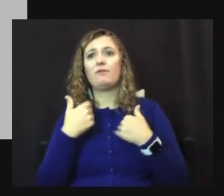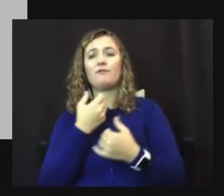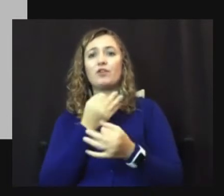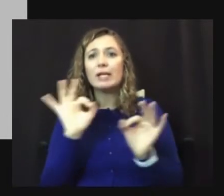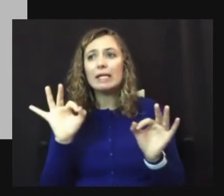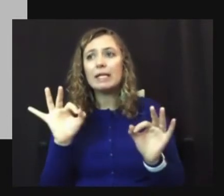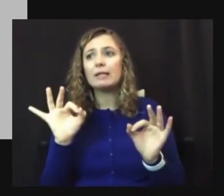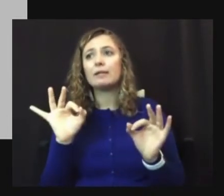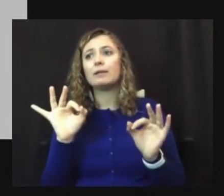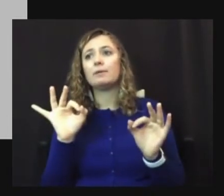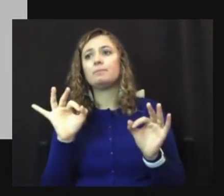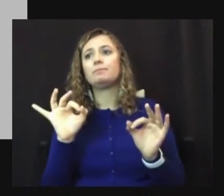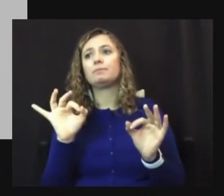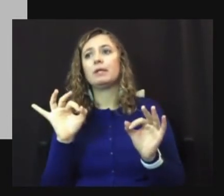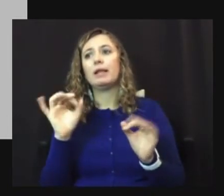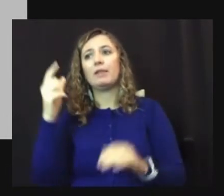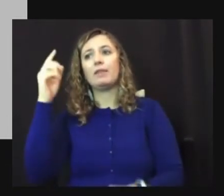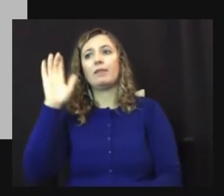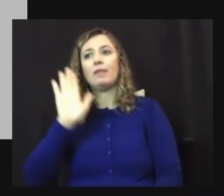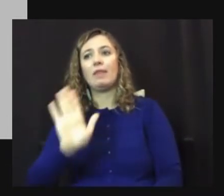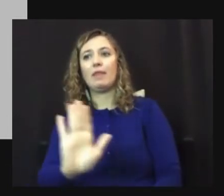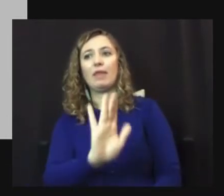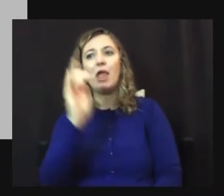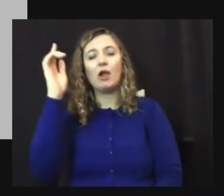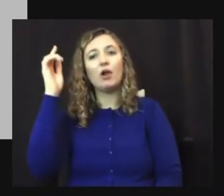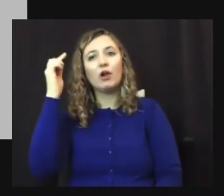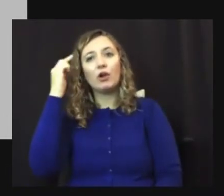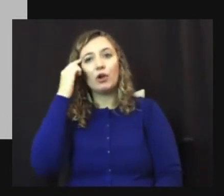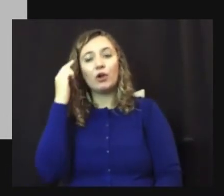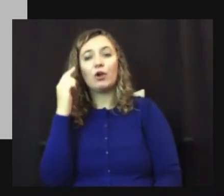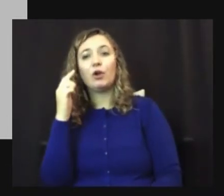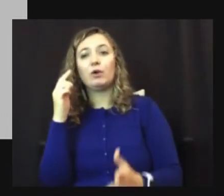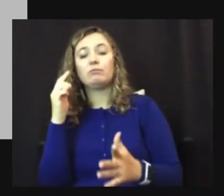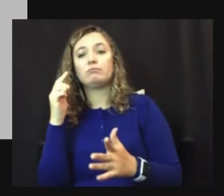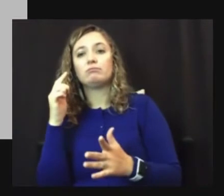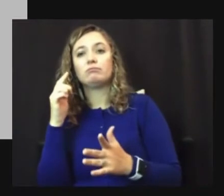independence is something that can be built in any child on the spectrum.